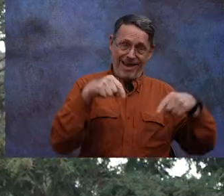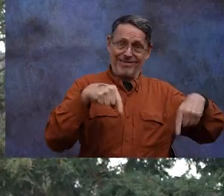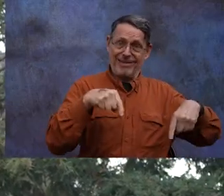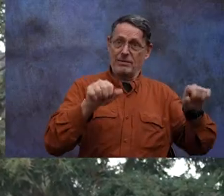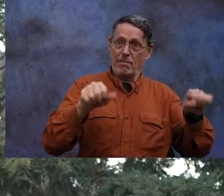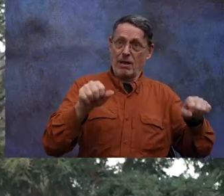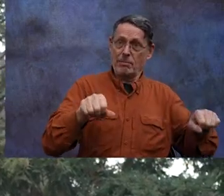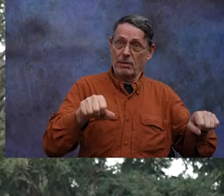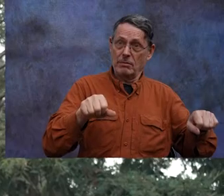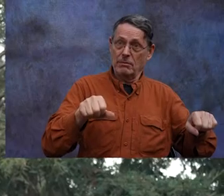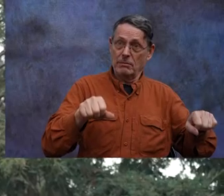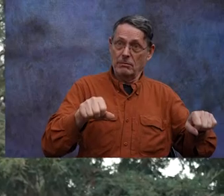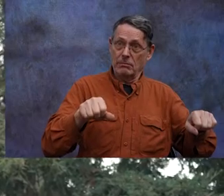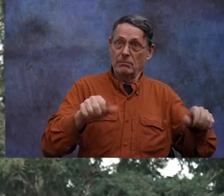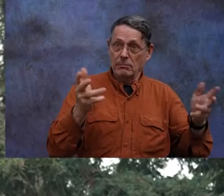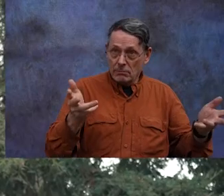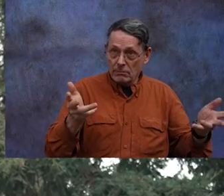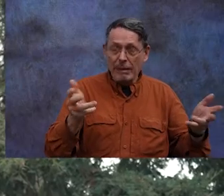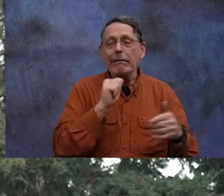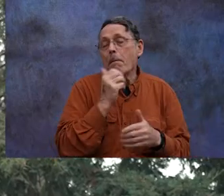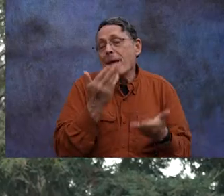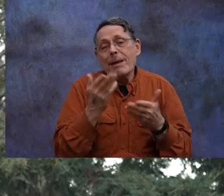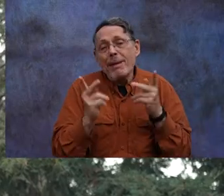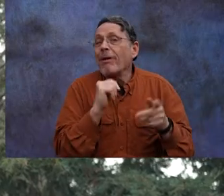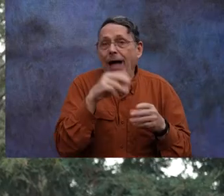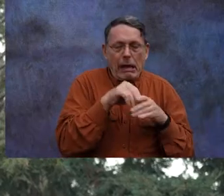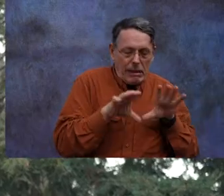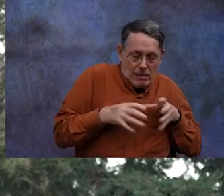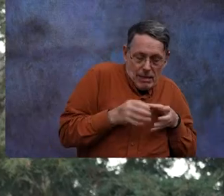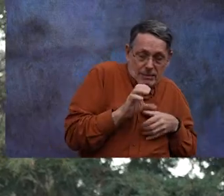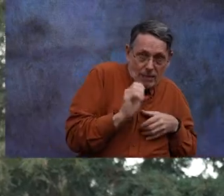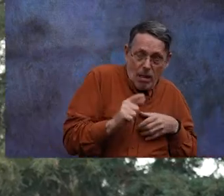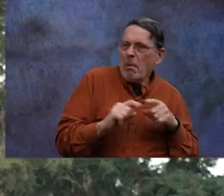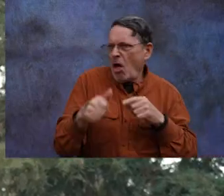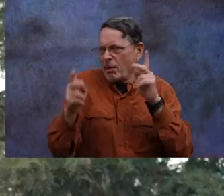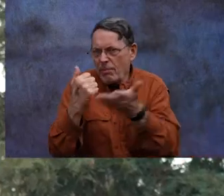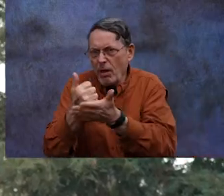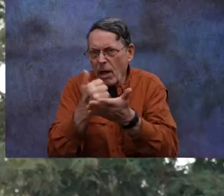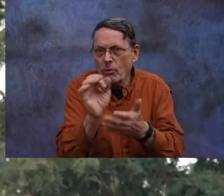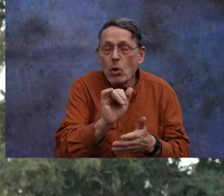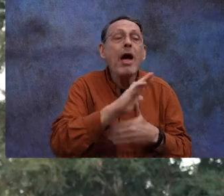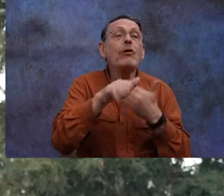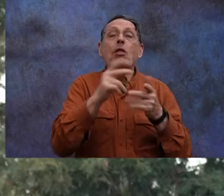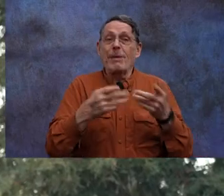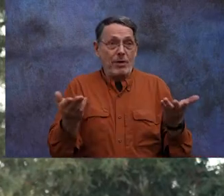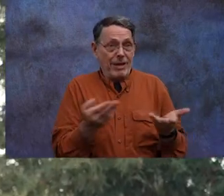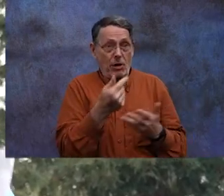Okay. Not necessarily in the cell. And to all of those here at Gill Tract